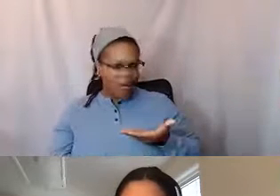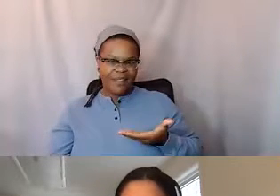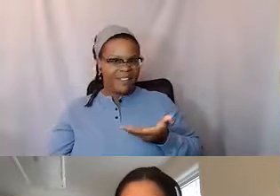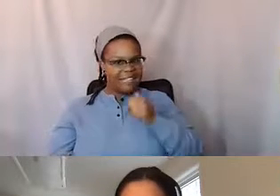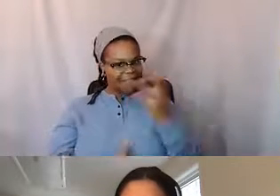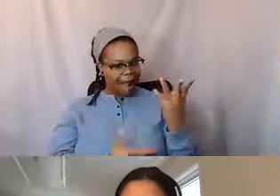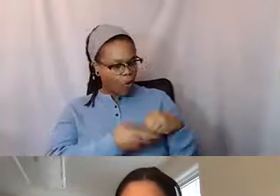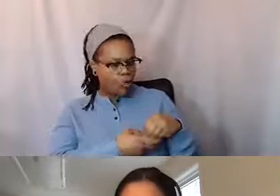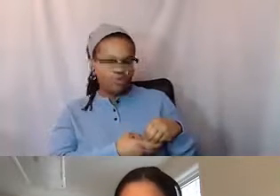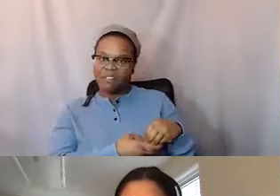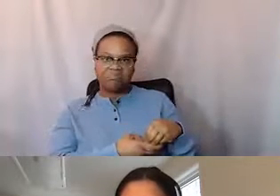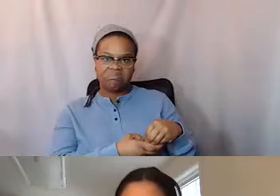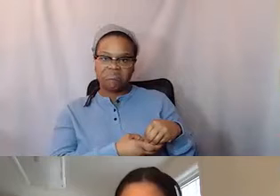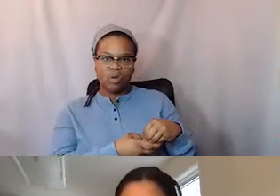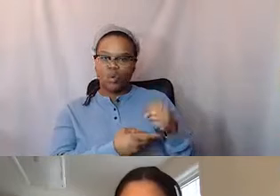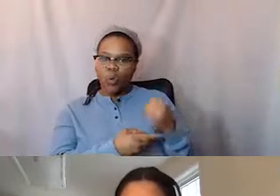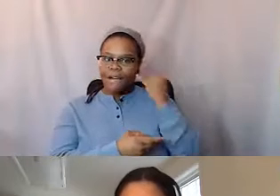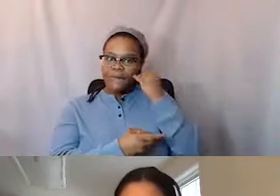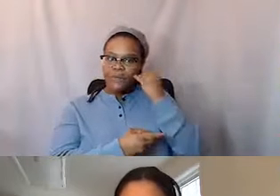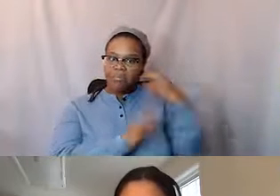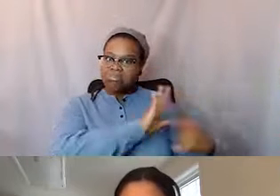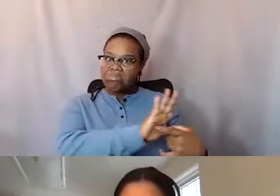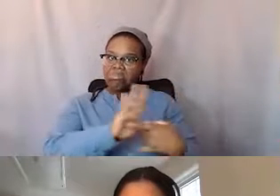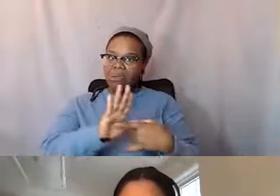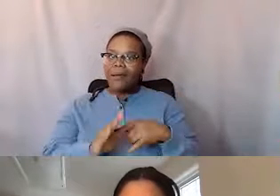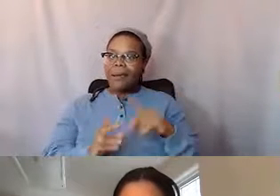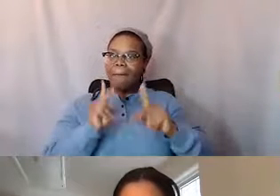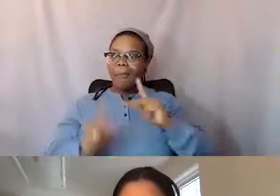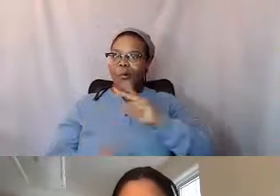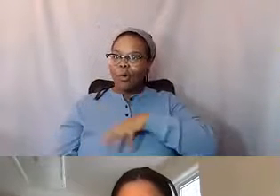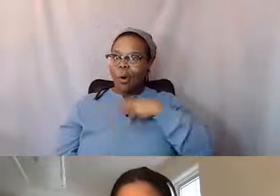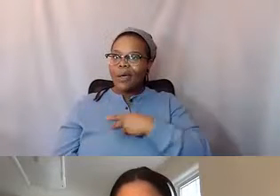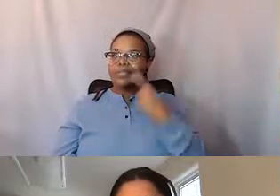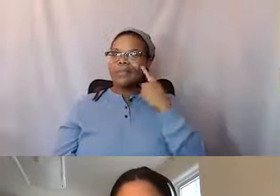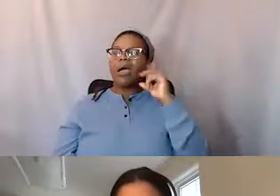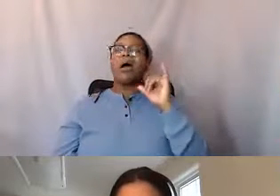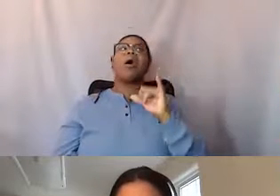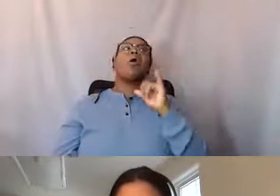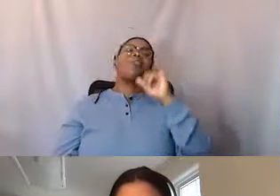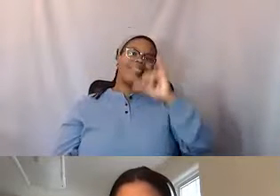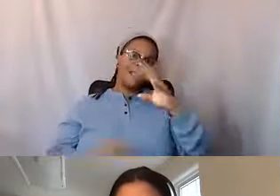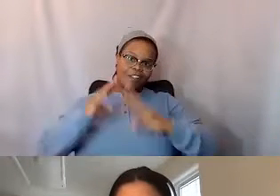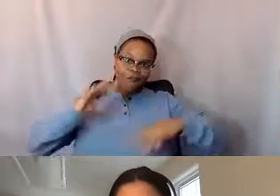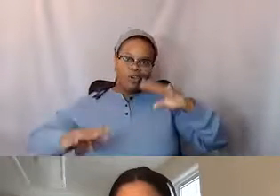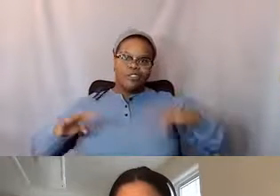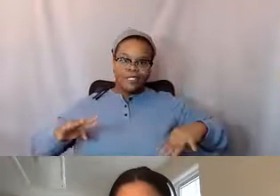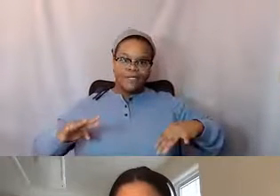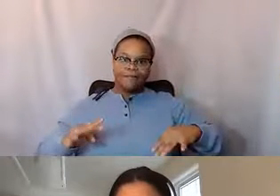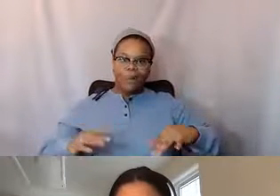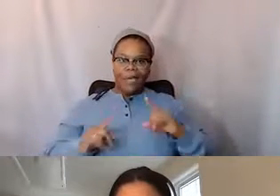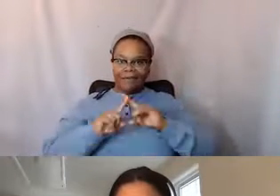inclusive. So when you point that out, then people in Croatia start to think about, oh, okay, so that's diversity, and we do have different